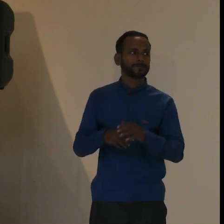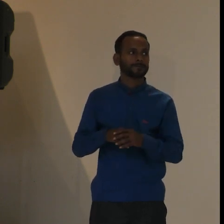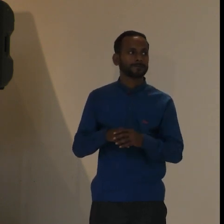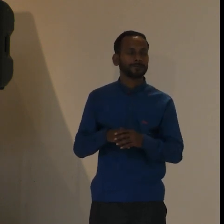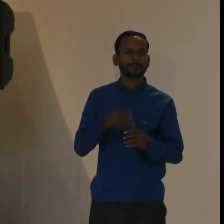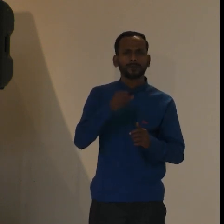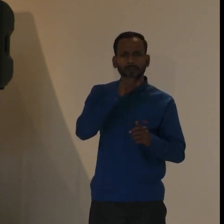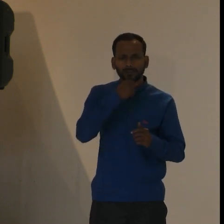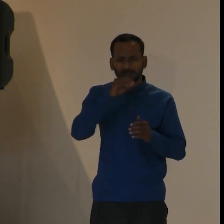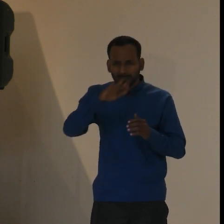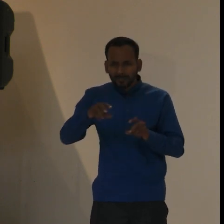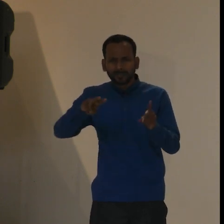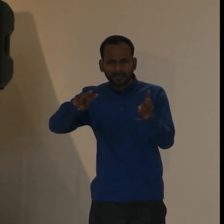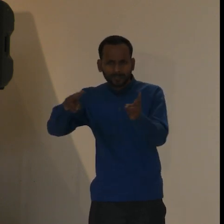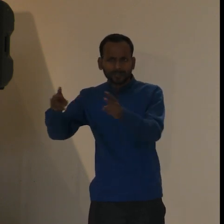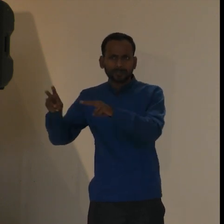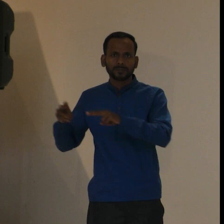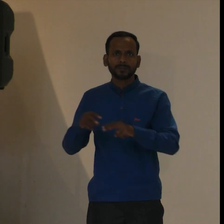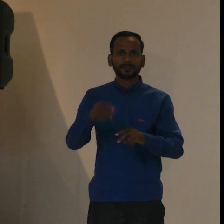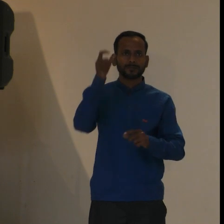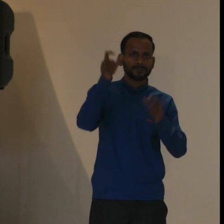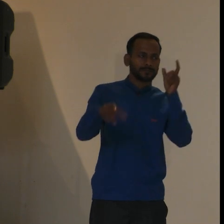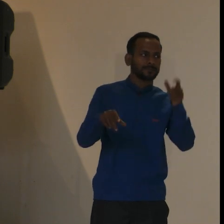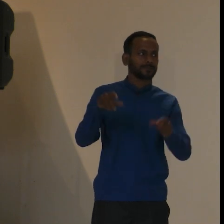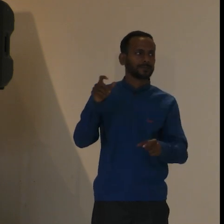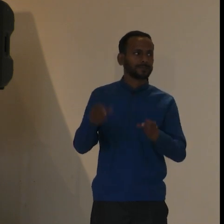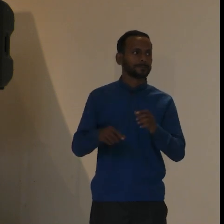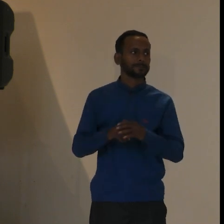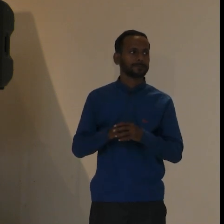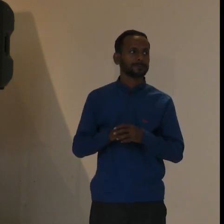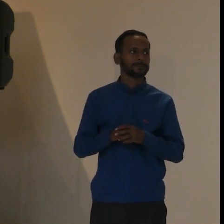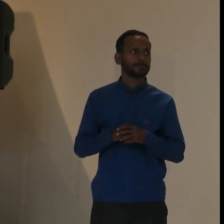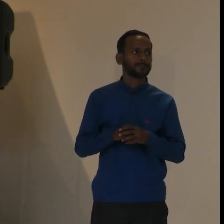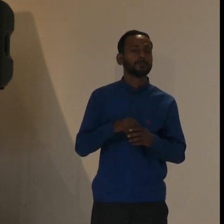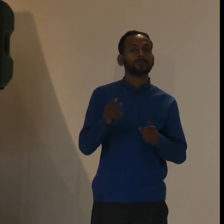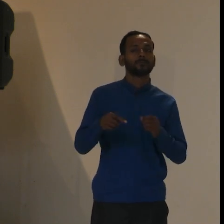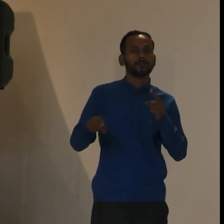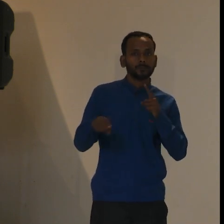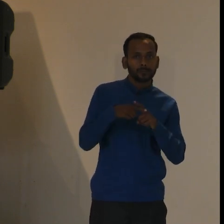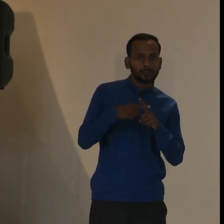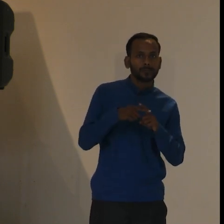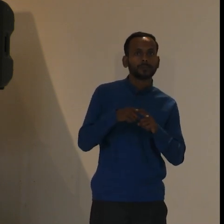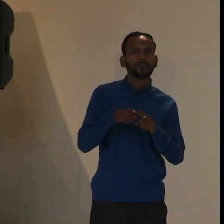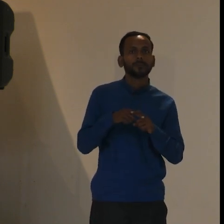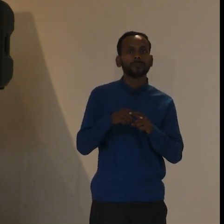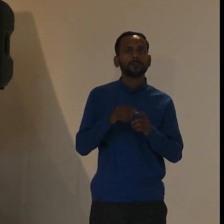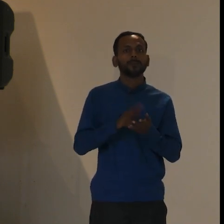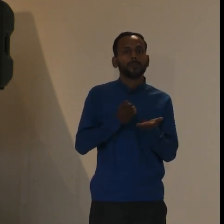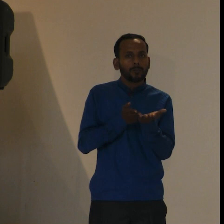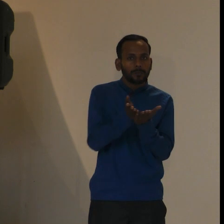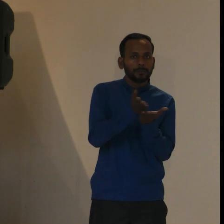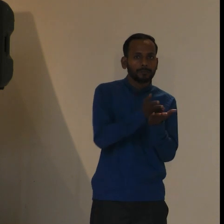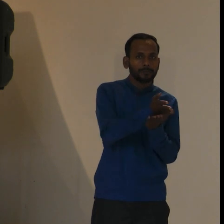different ages of the audiences, you know, that you all are dealing with. We also have so many ways in